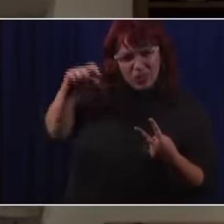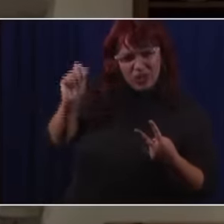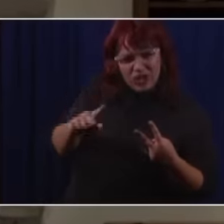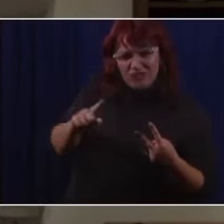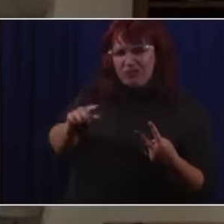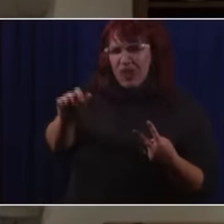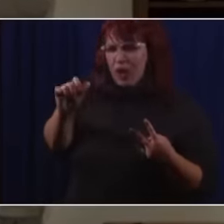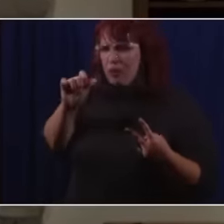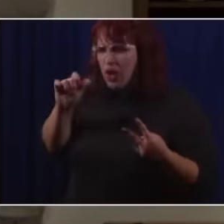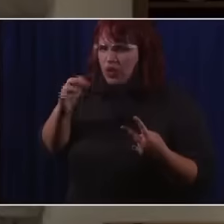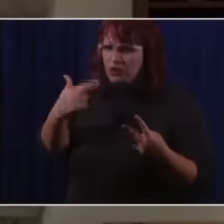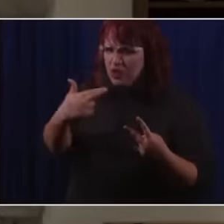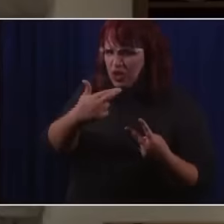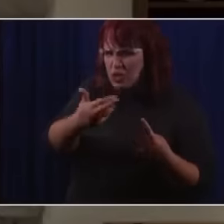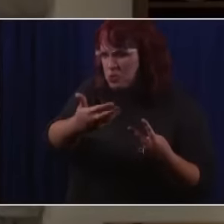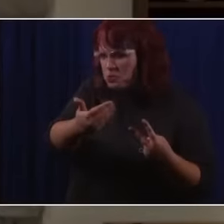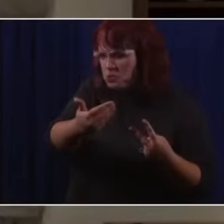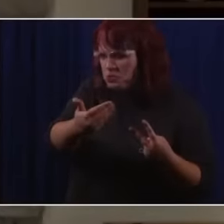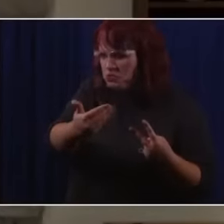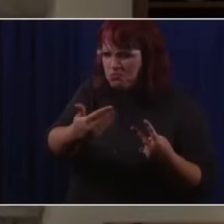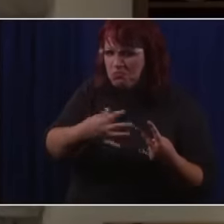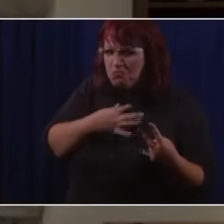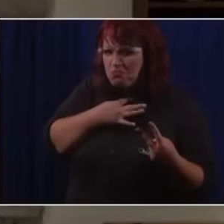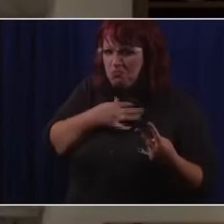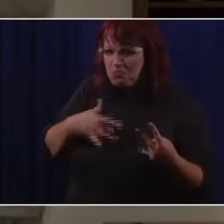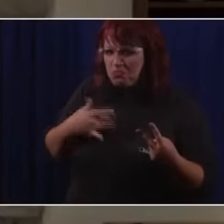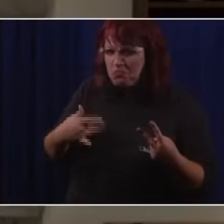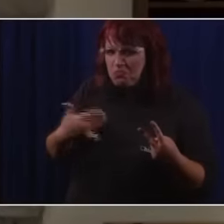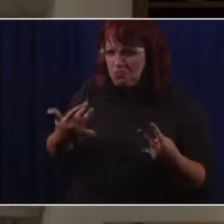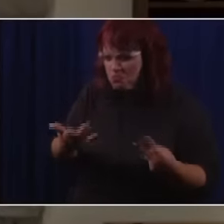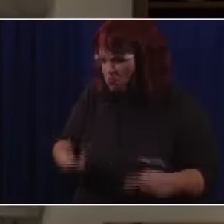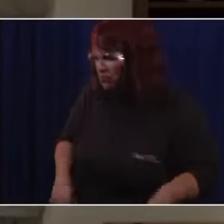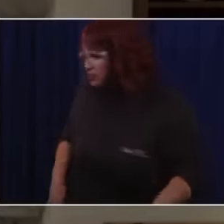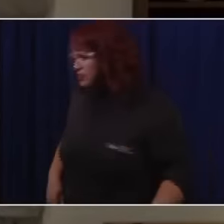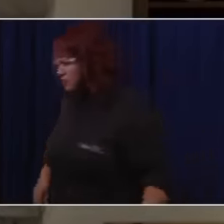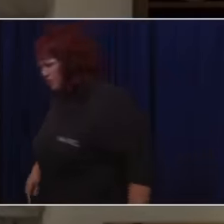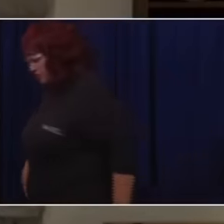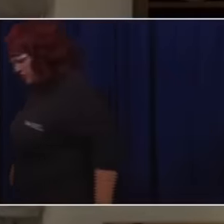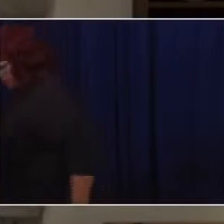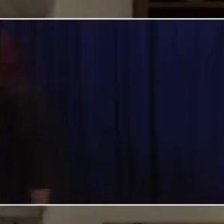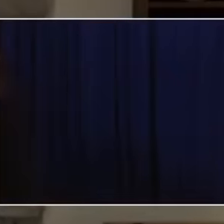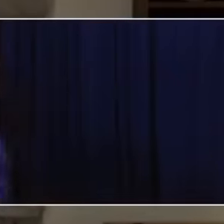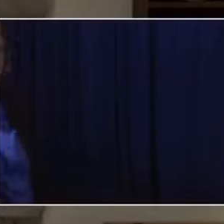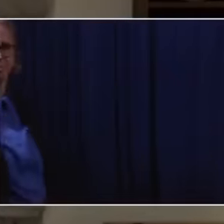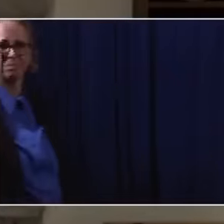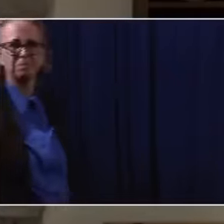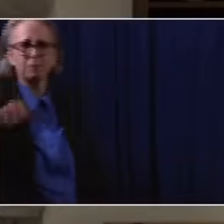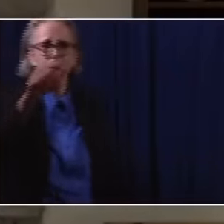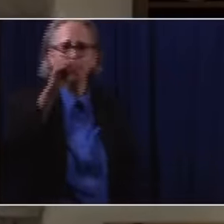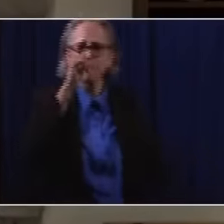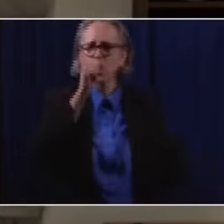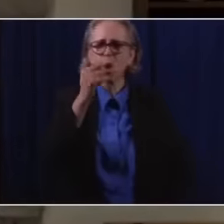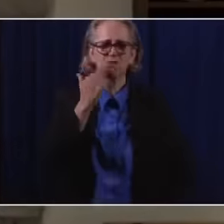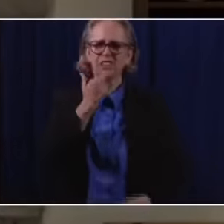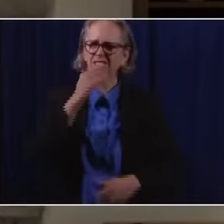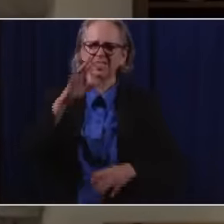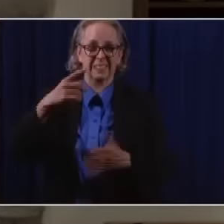Yeah, we're not going to do that. We're not going to do the bars and restaurants, sadly. I understand.